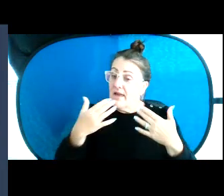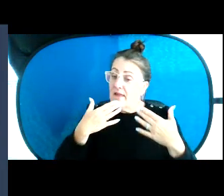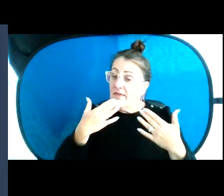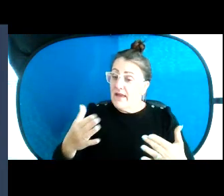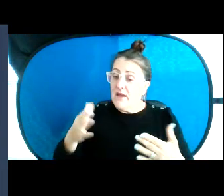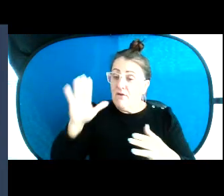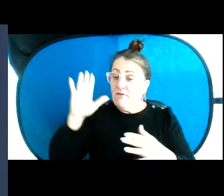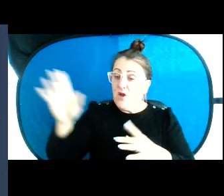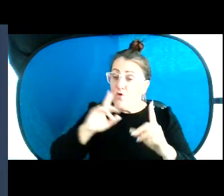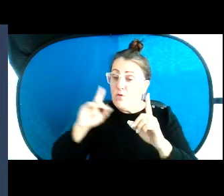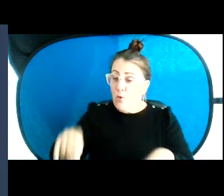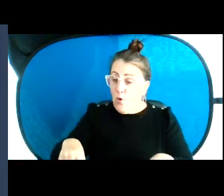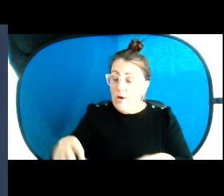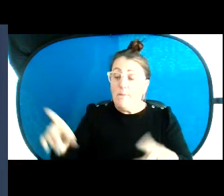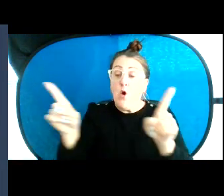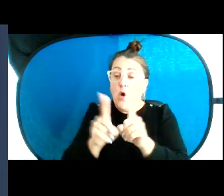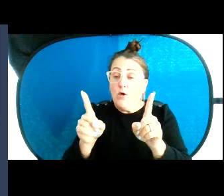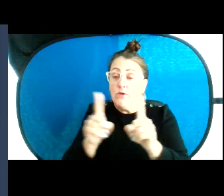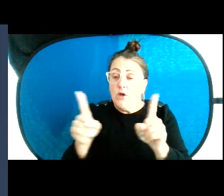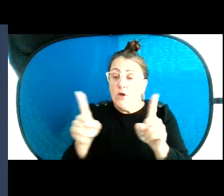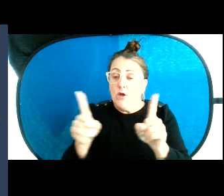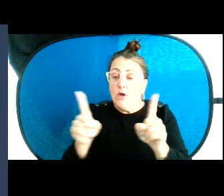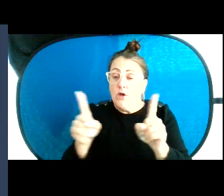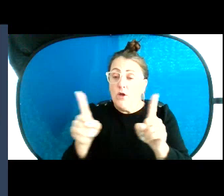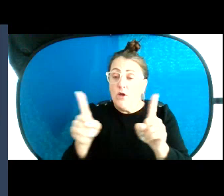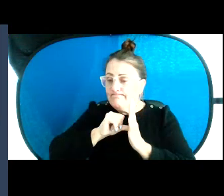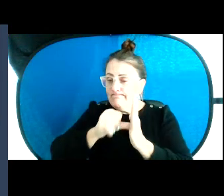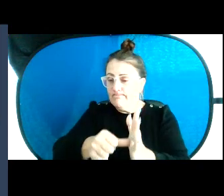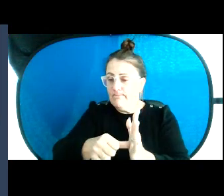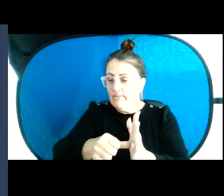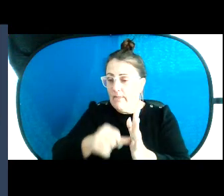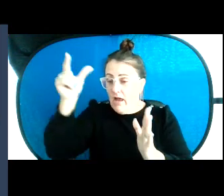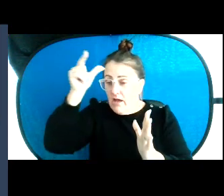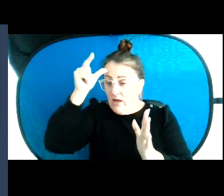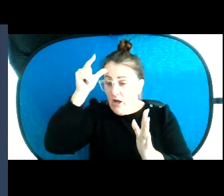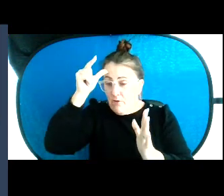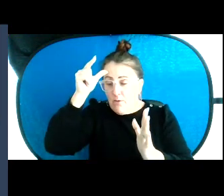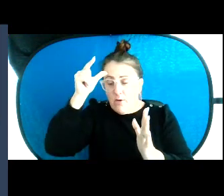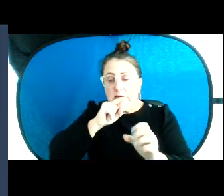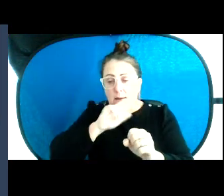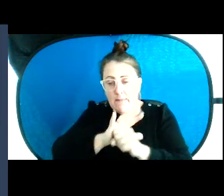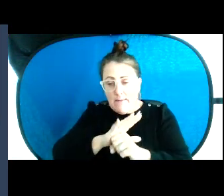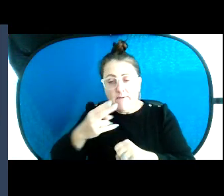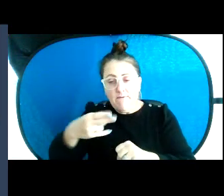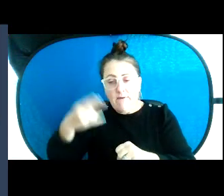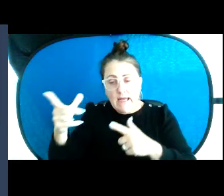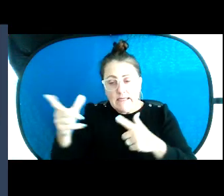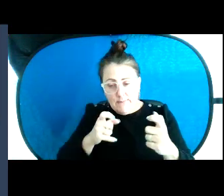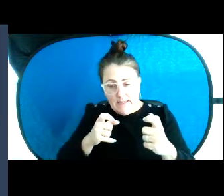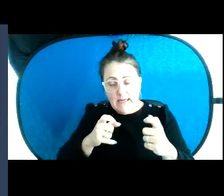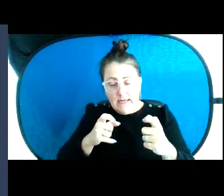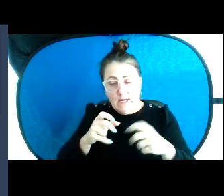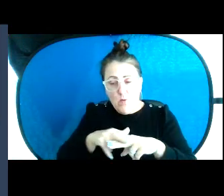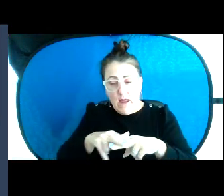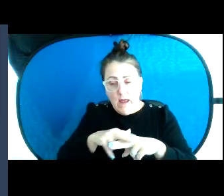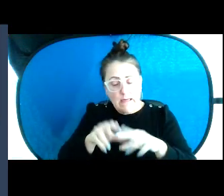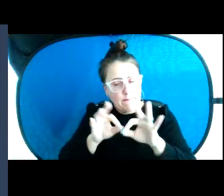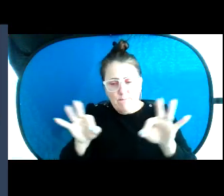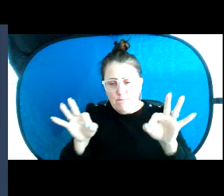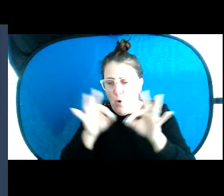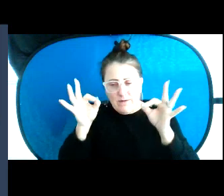report, but also want to reiterate the governor's commitment to high-speed rail through Cap and Invest. That was a very important decision that was